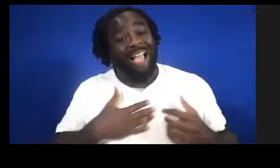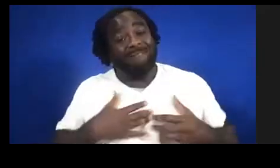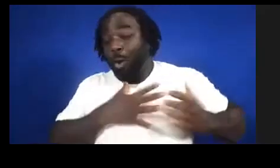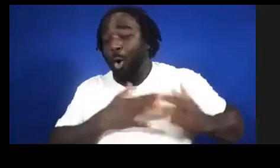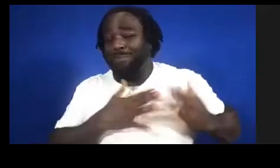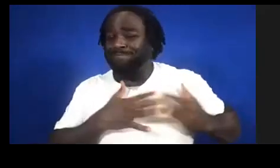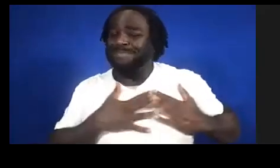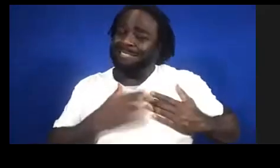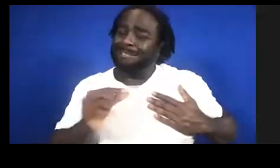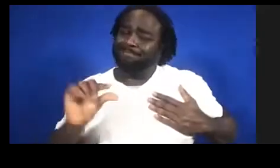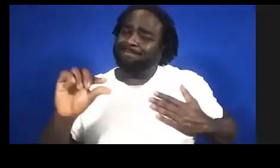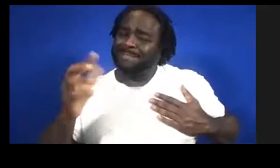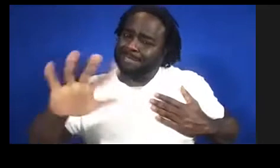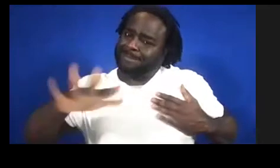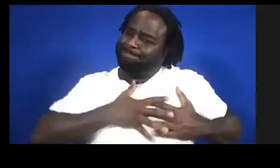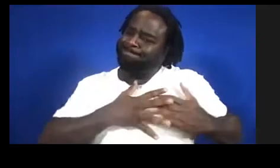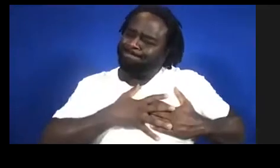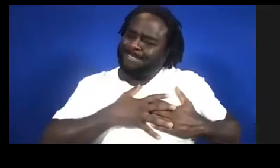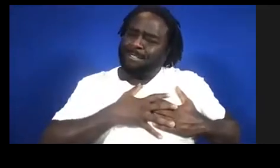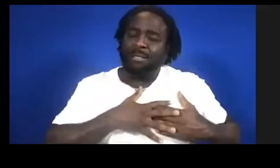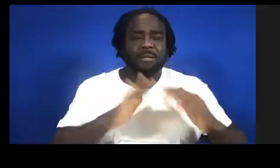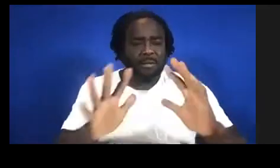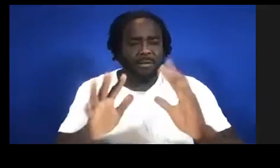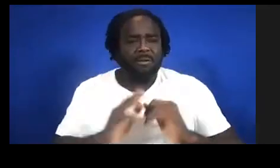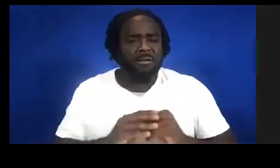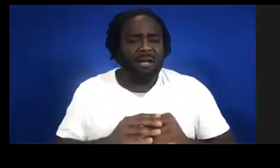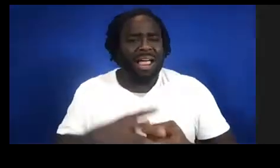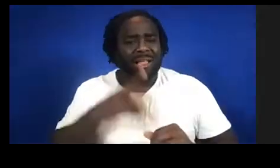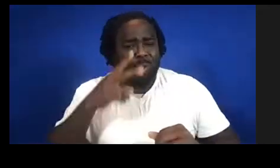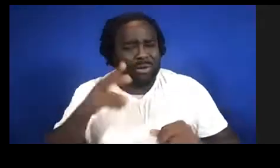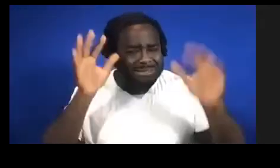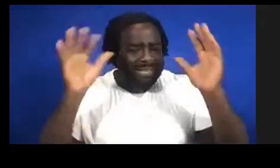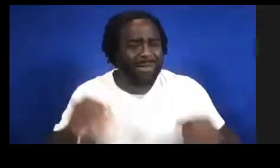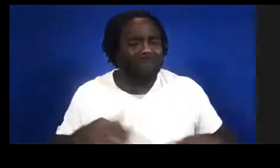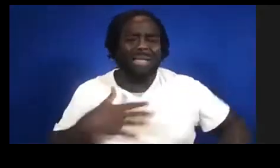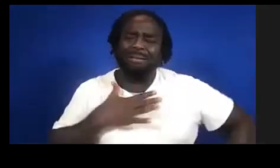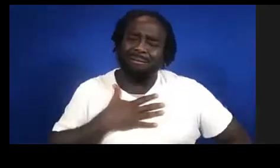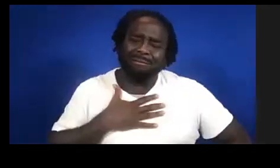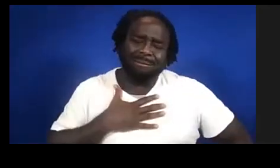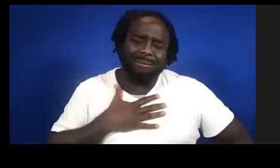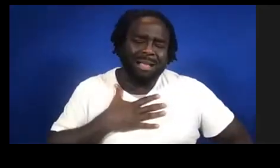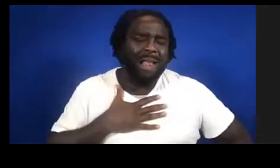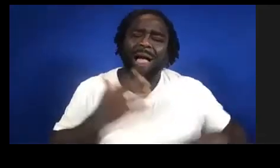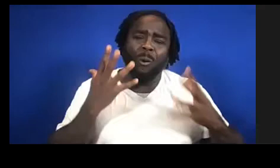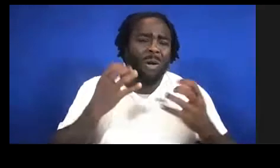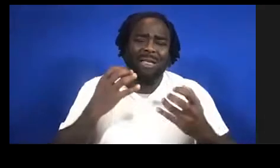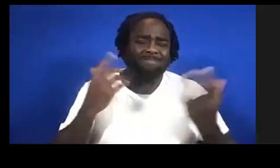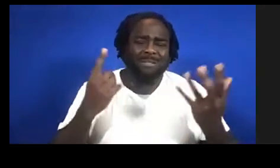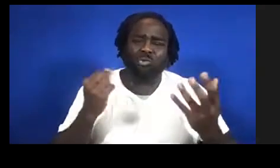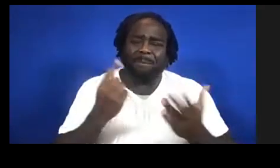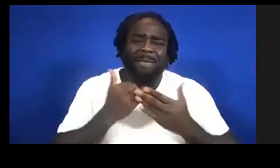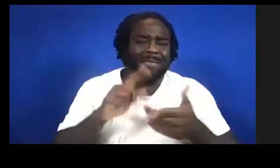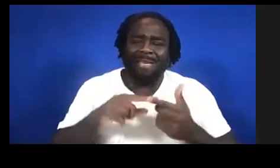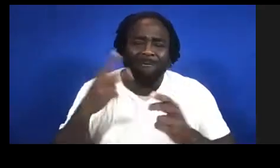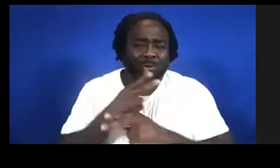We from the South, and in the South, you gotta have a heart, regardless of who you are. So I'm looking at this poor little